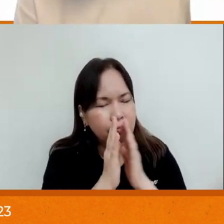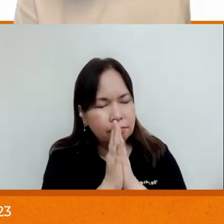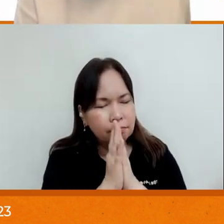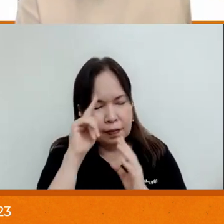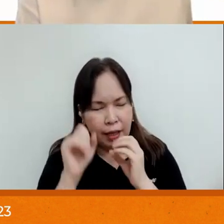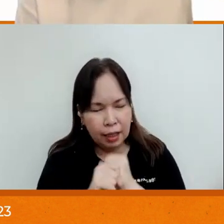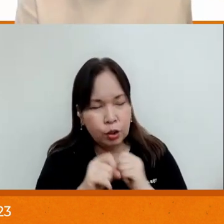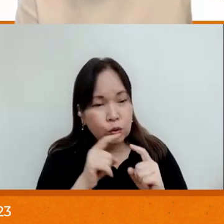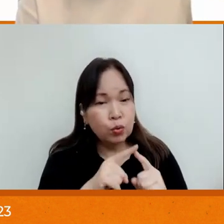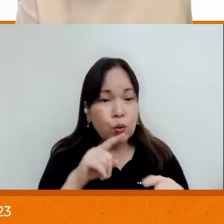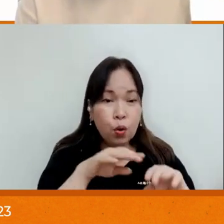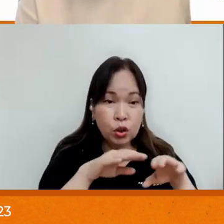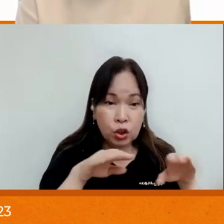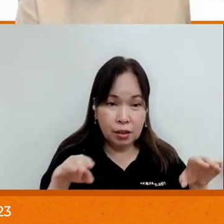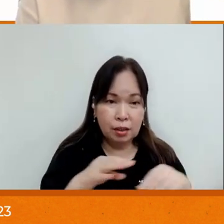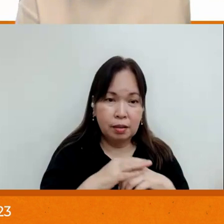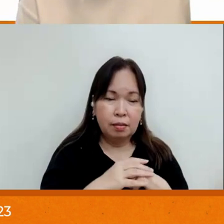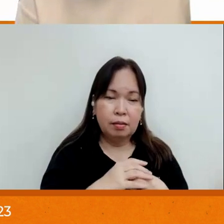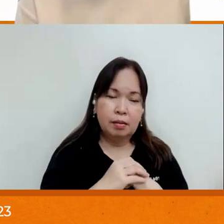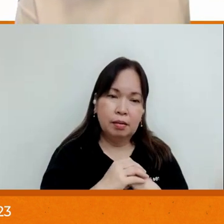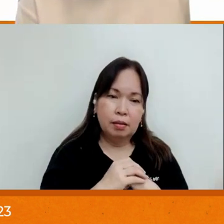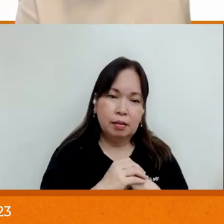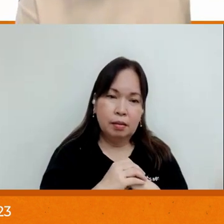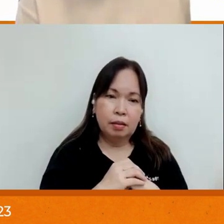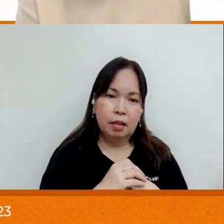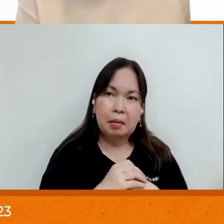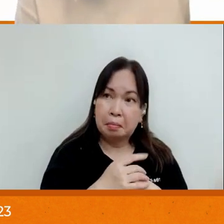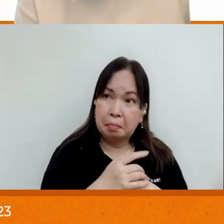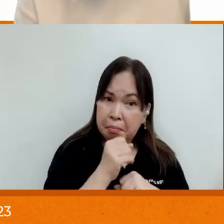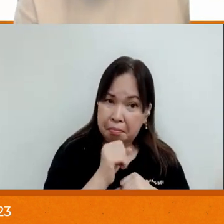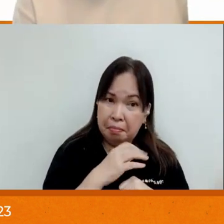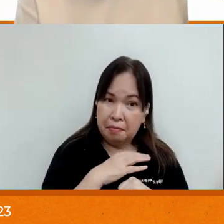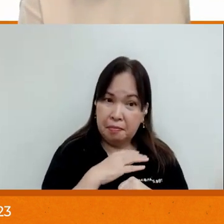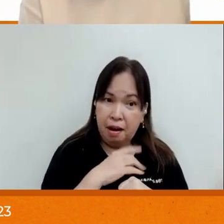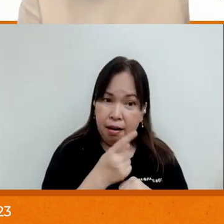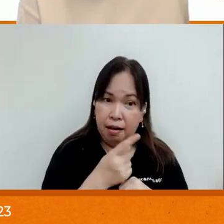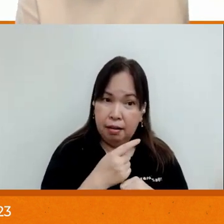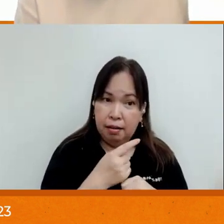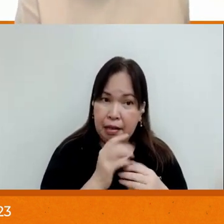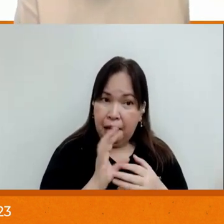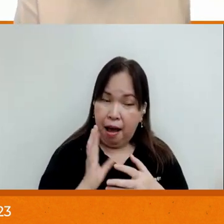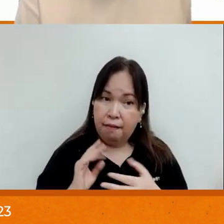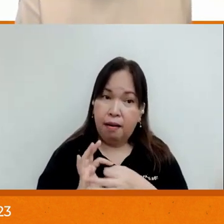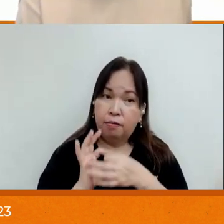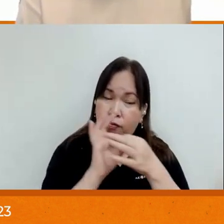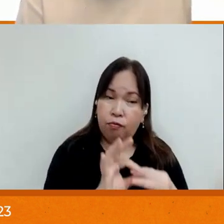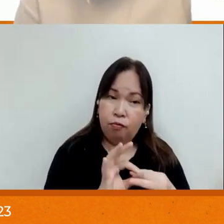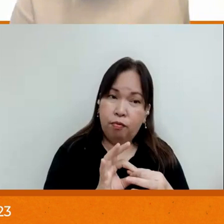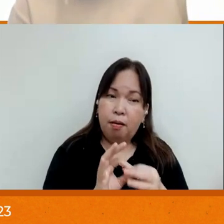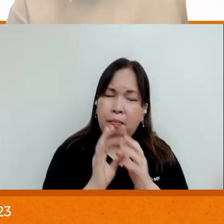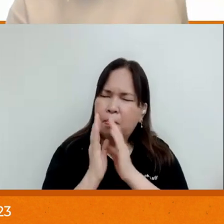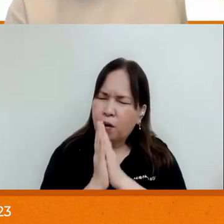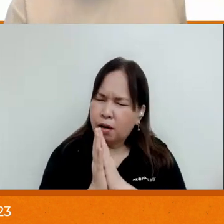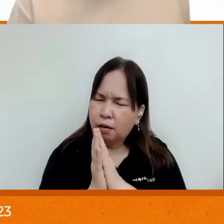with their kids. In what ways can that hinder or help with anxiety? Are there ways that spirituality can